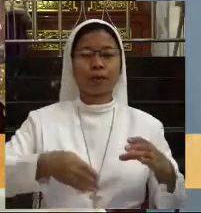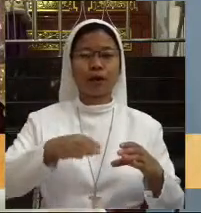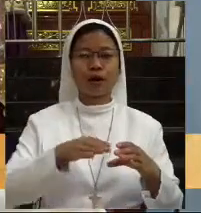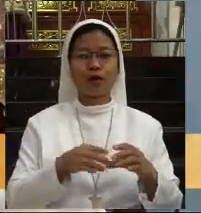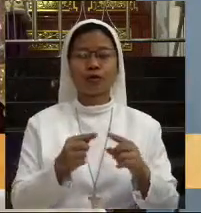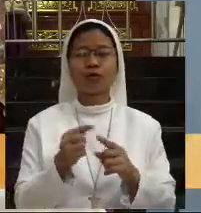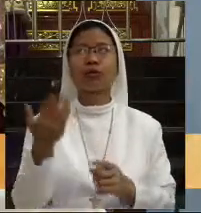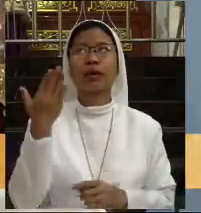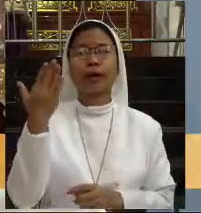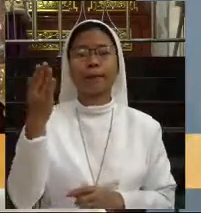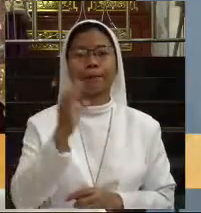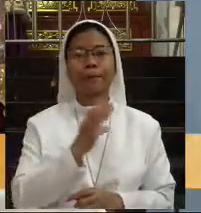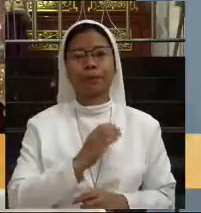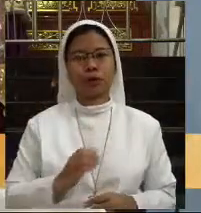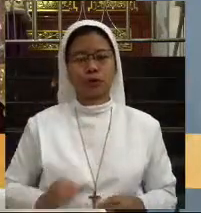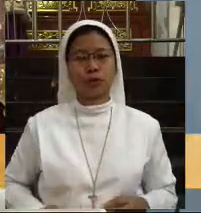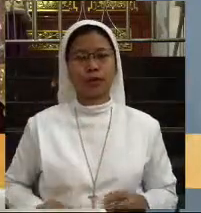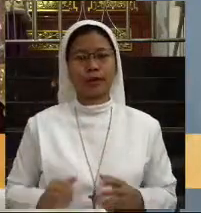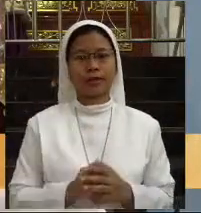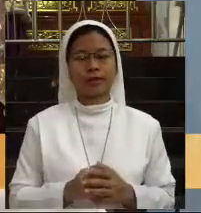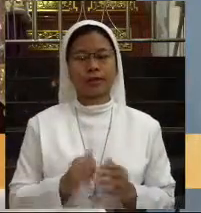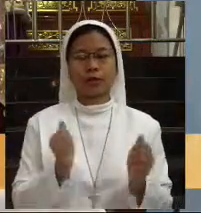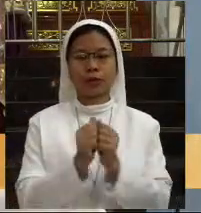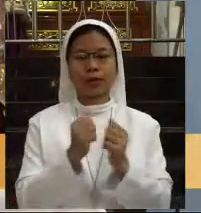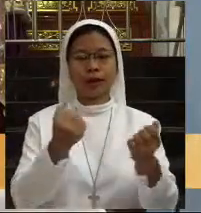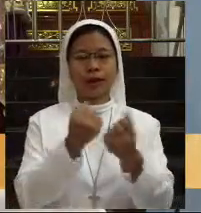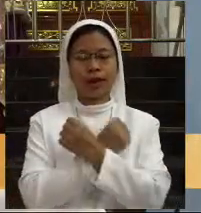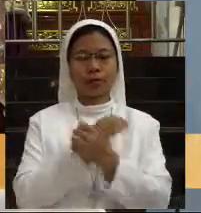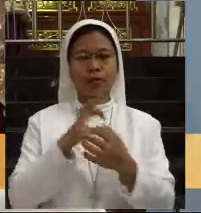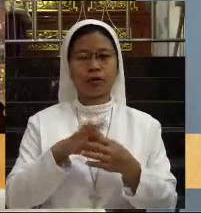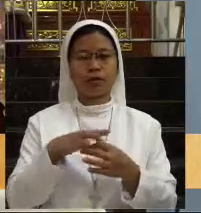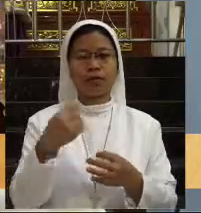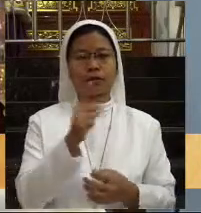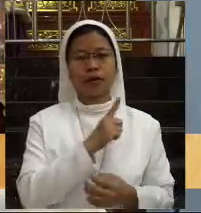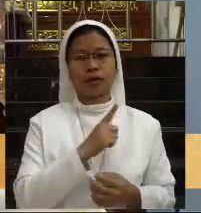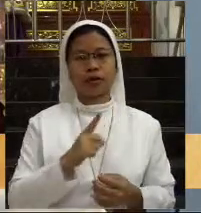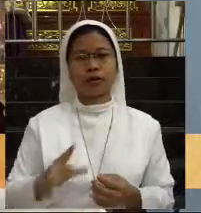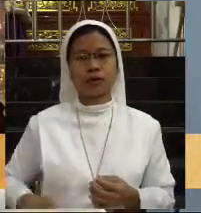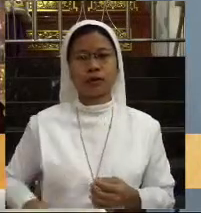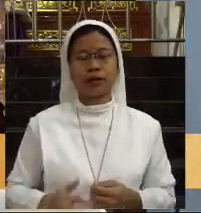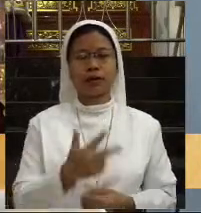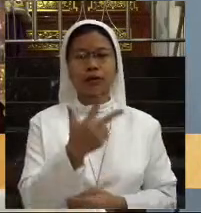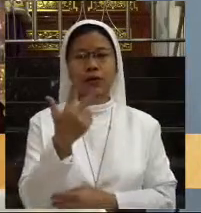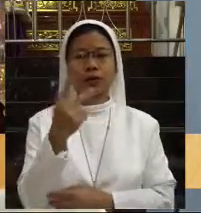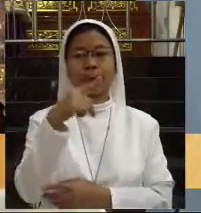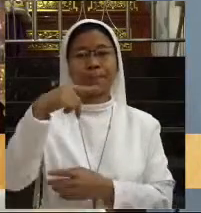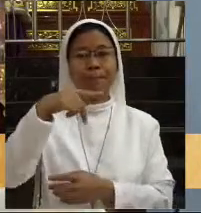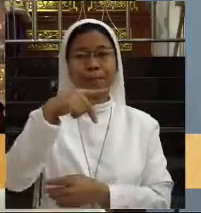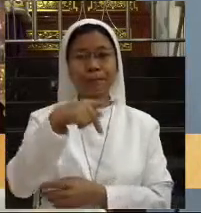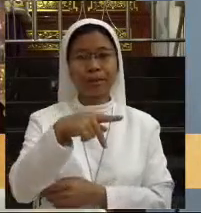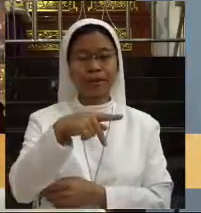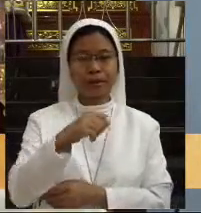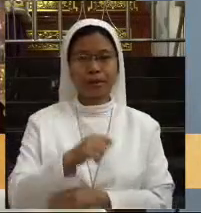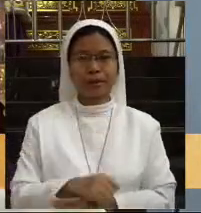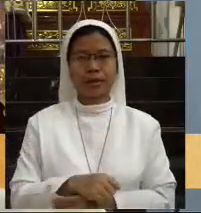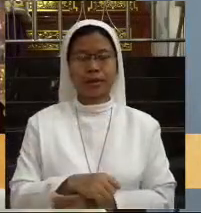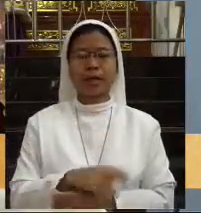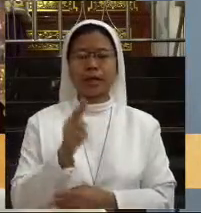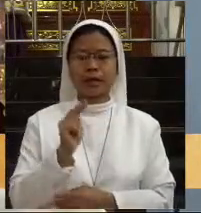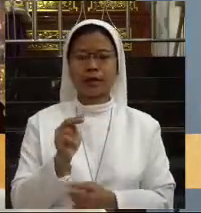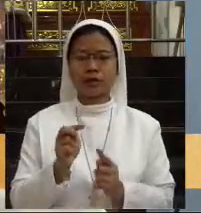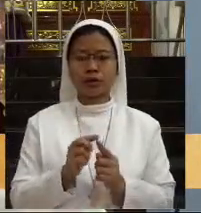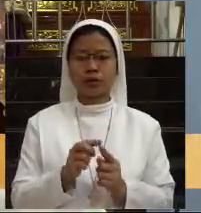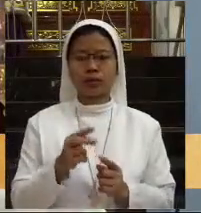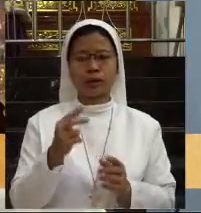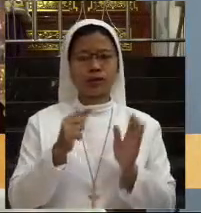important. And when we belong to the Lord, the three P's I mentioned must be manifested